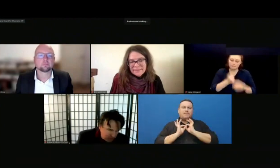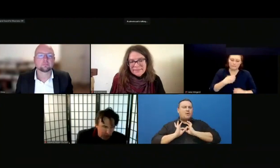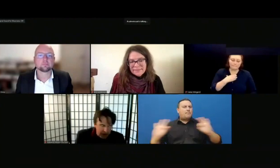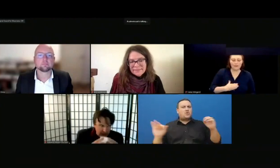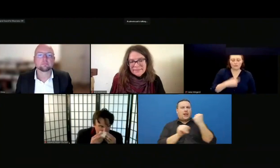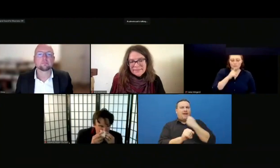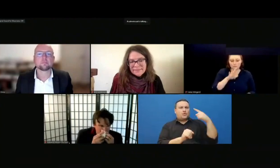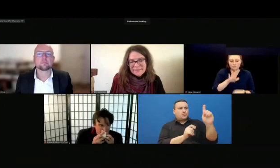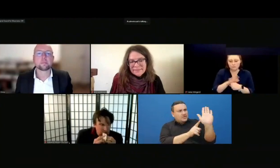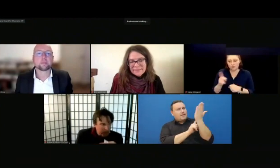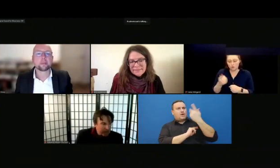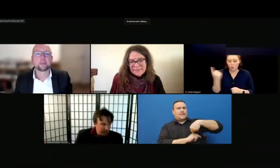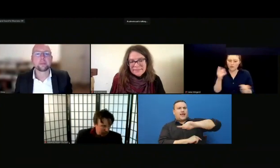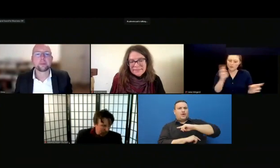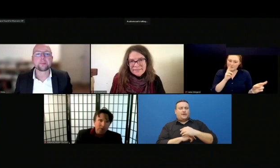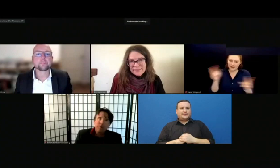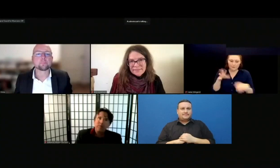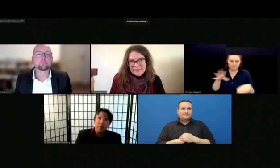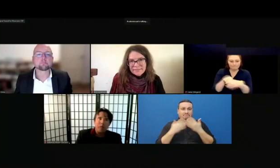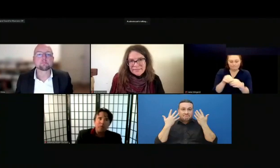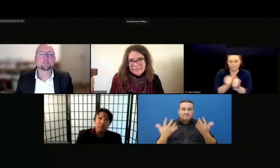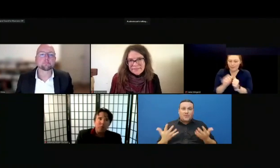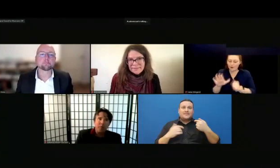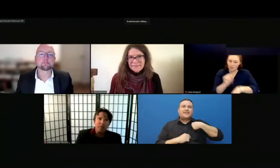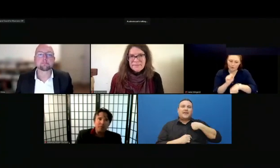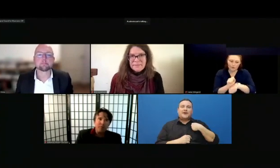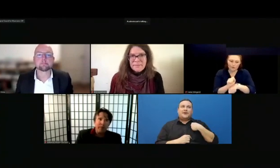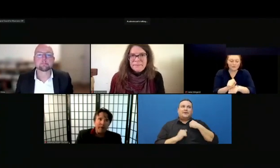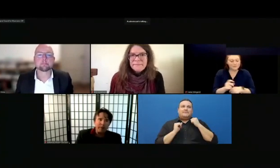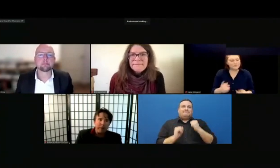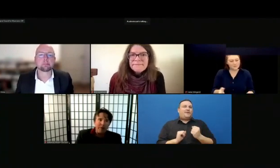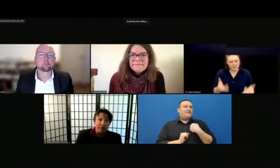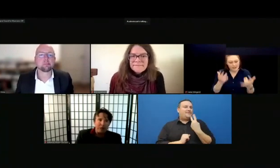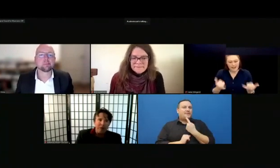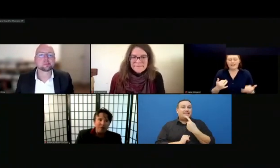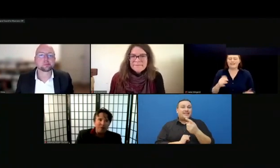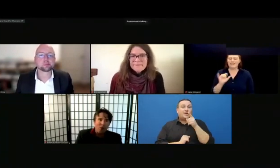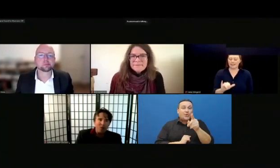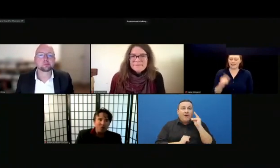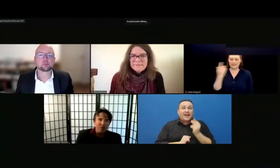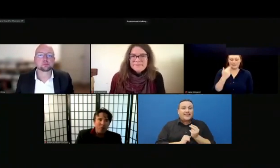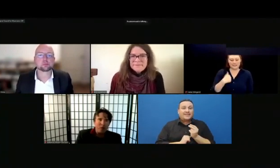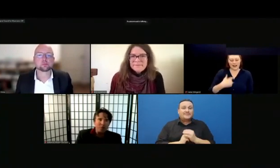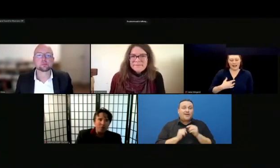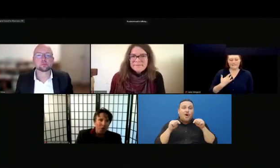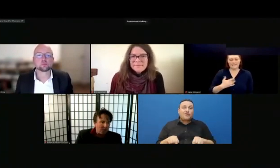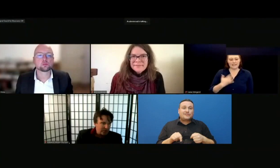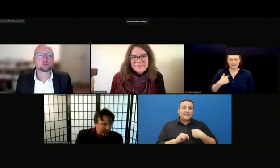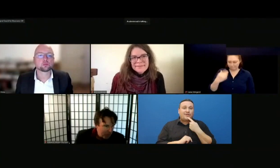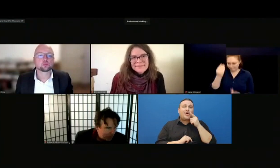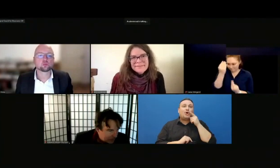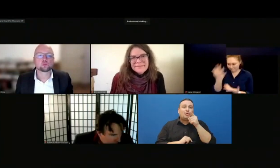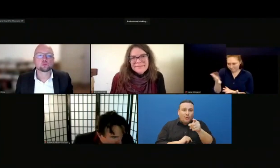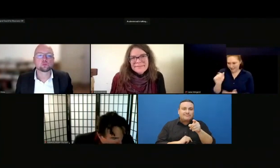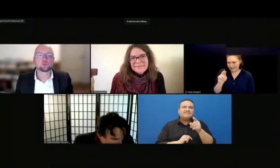always ready to put in her work. So this is what I feel like saying to you, Anita,